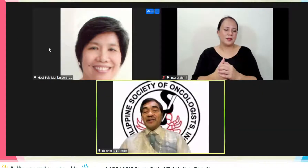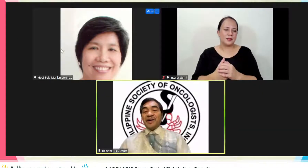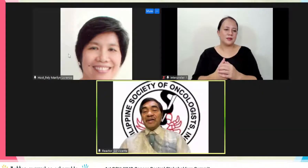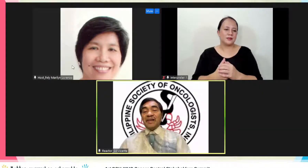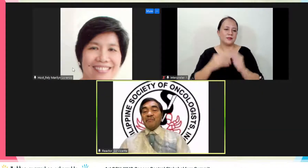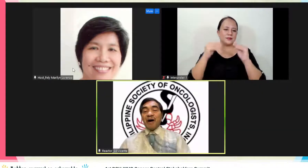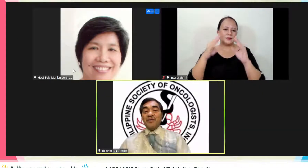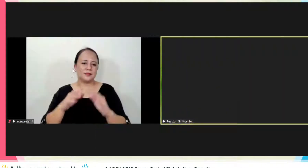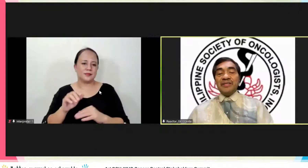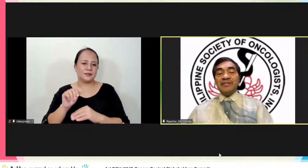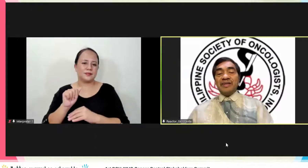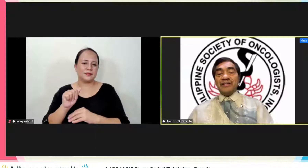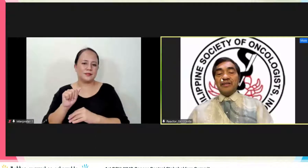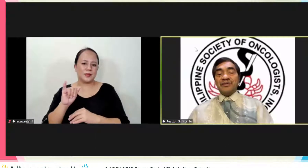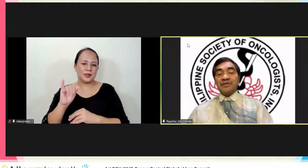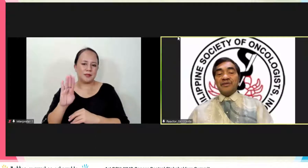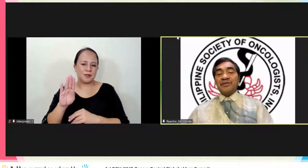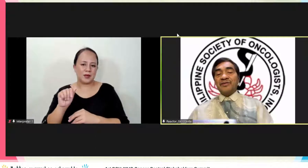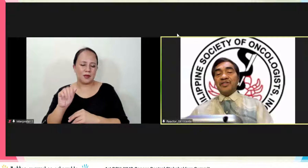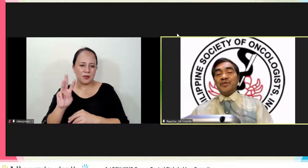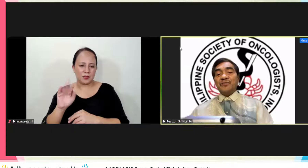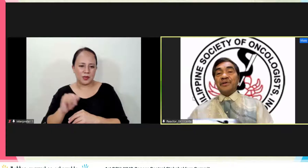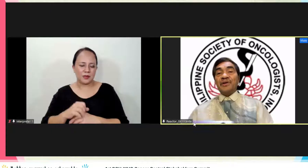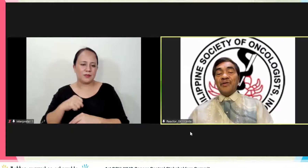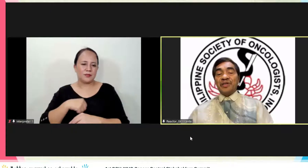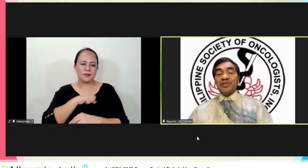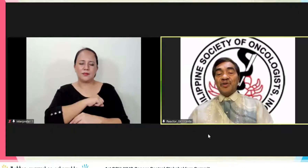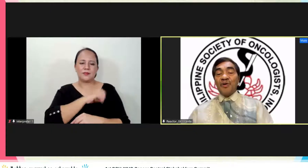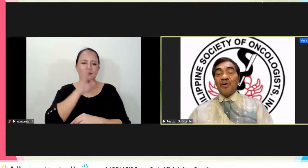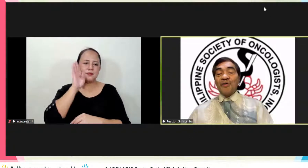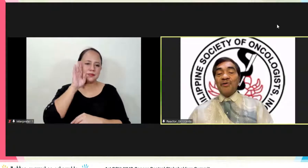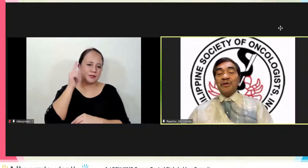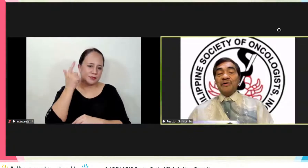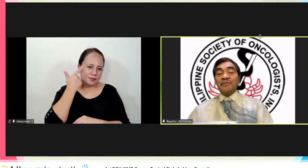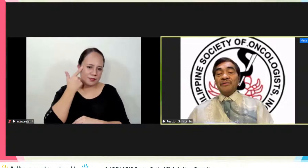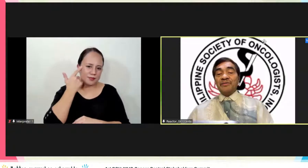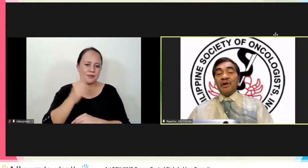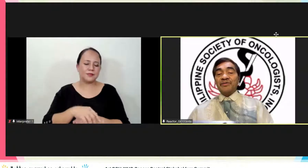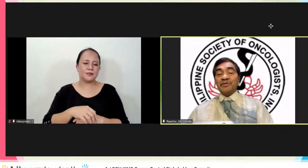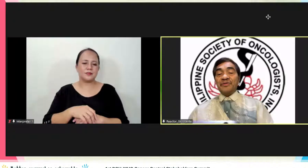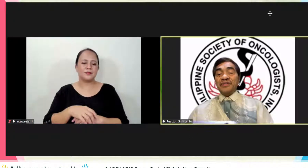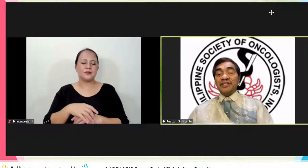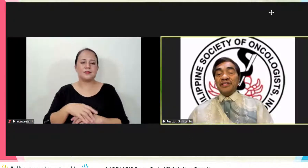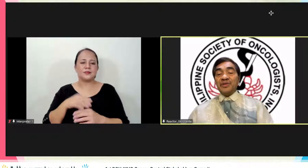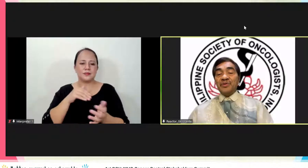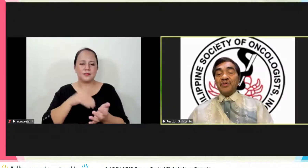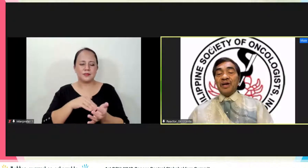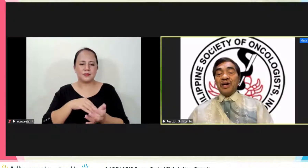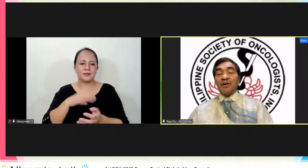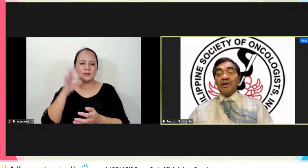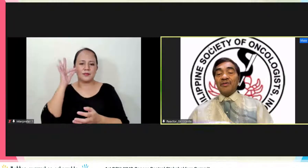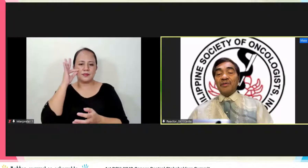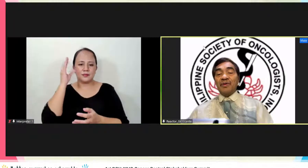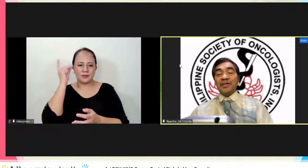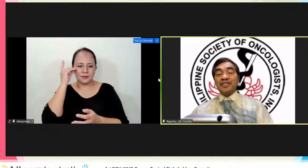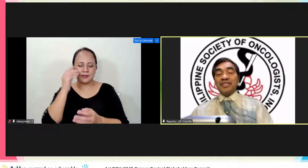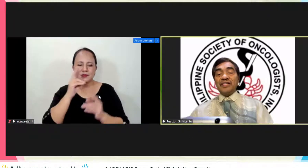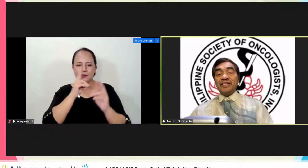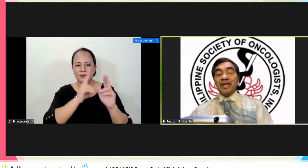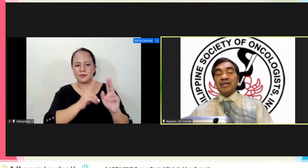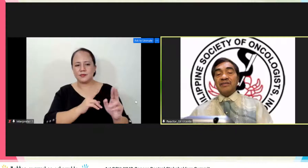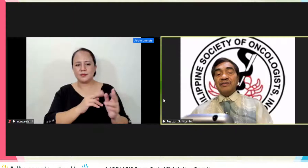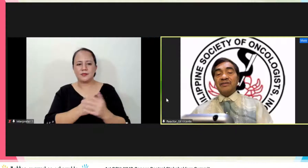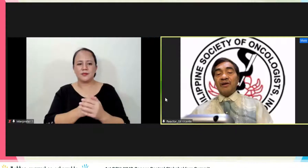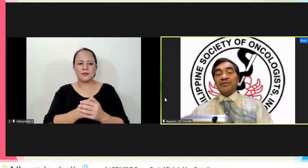Professor Andre Ilbawi, Senator Christopher Lawrence Go, Dr. Francisco Duque, Honorable